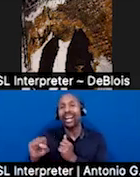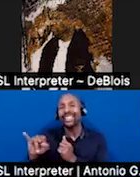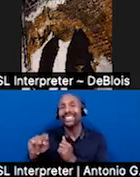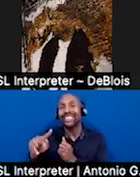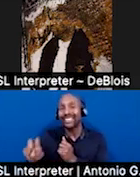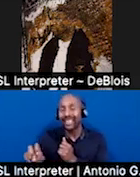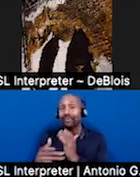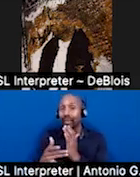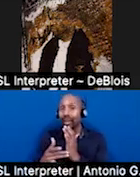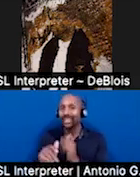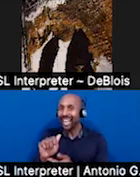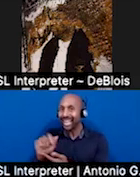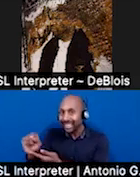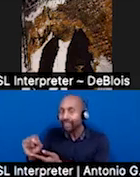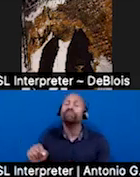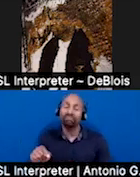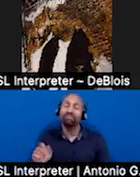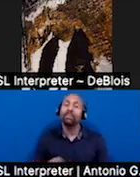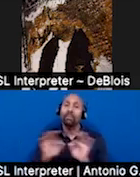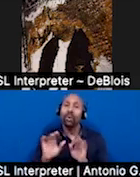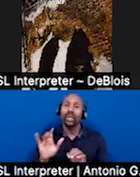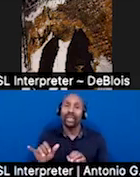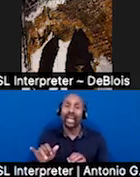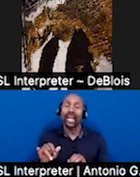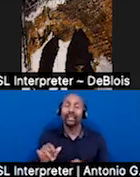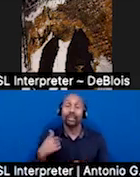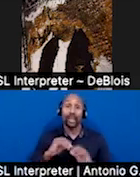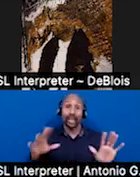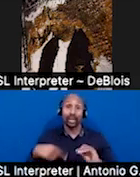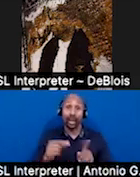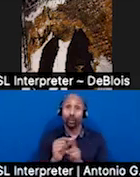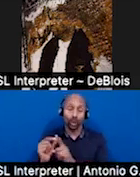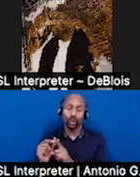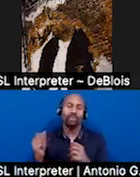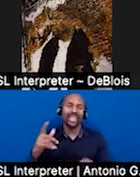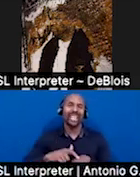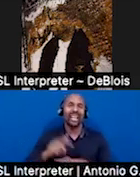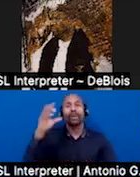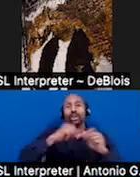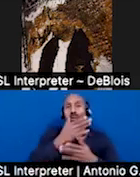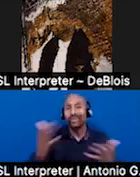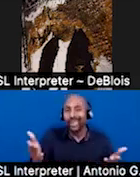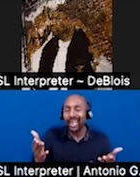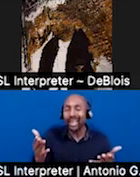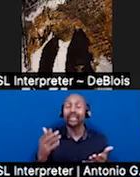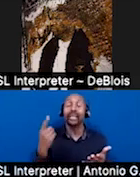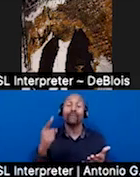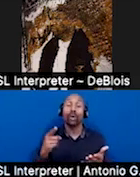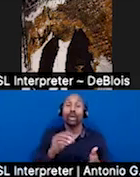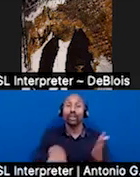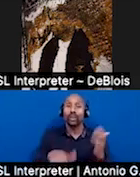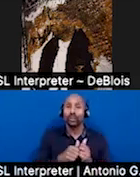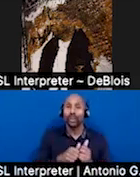conclusions based on assumptions about students with disabilities who are often mistakenly labeled special education students. And the reality is